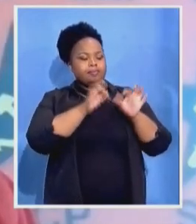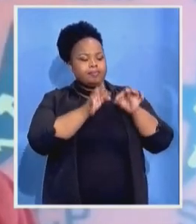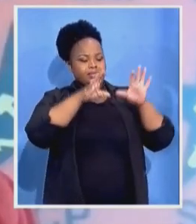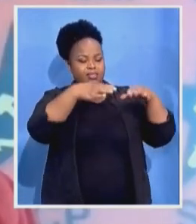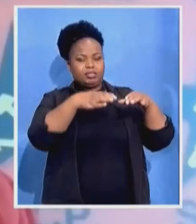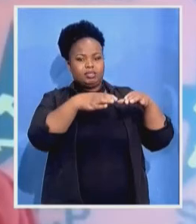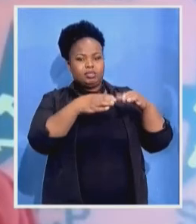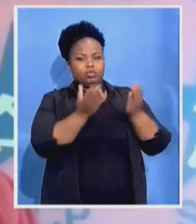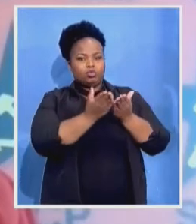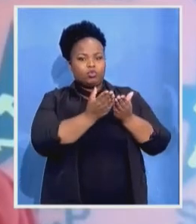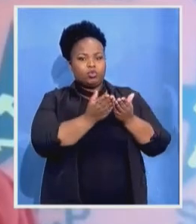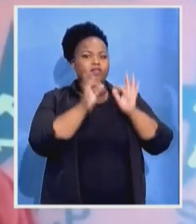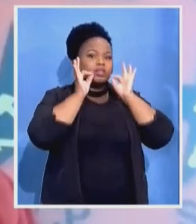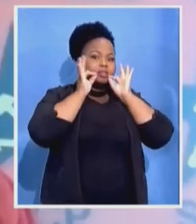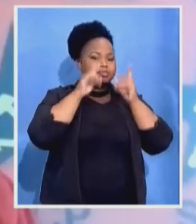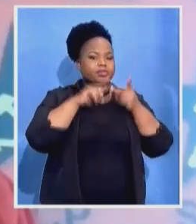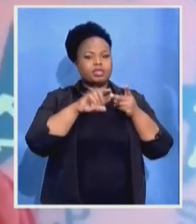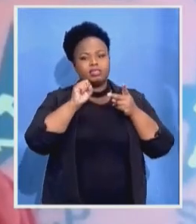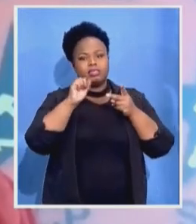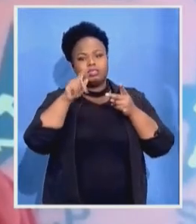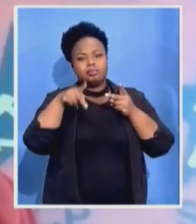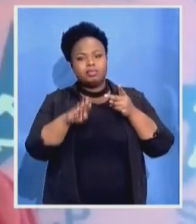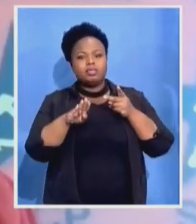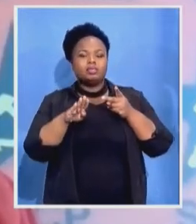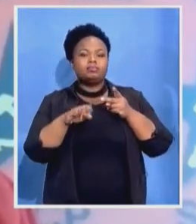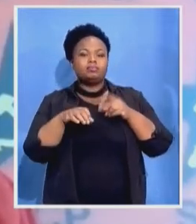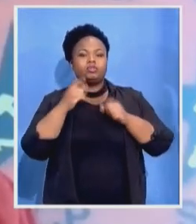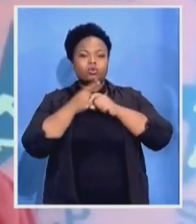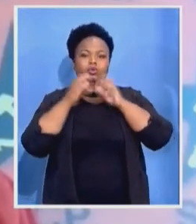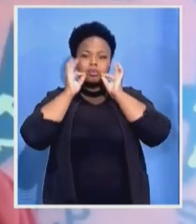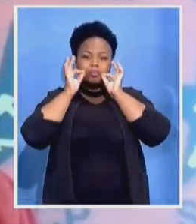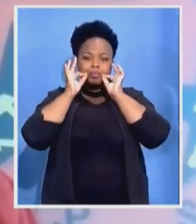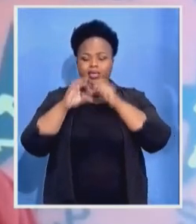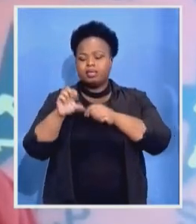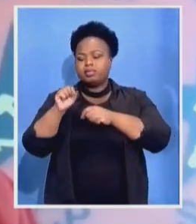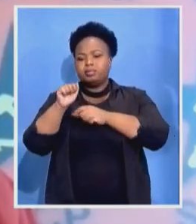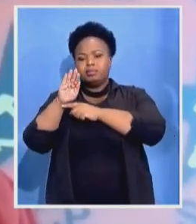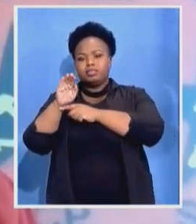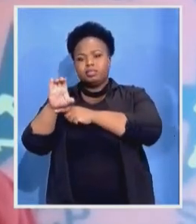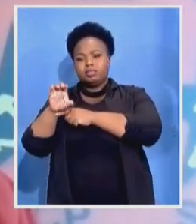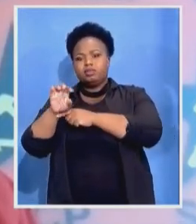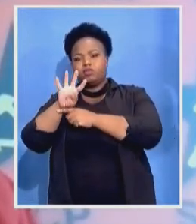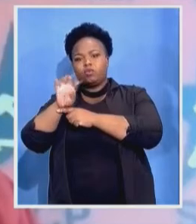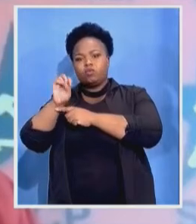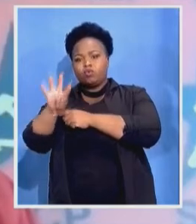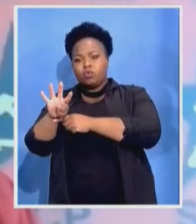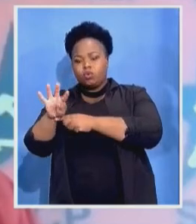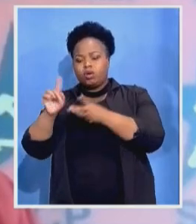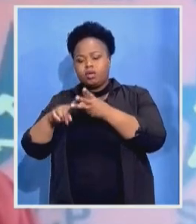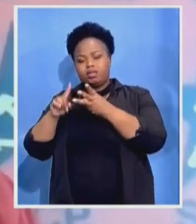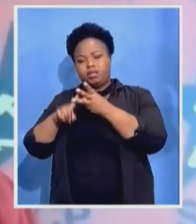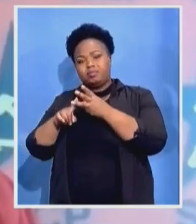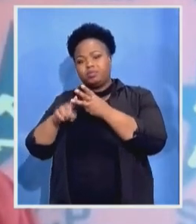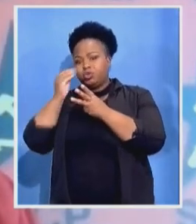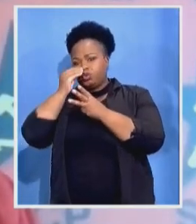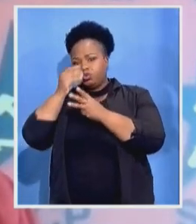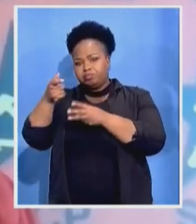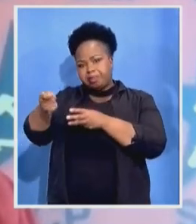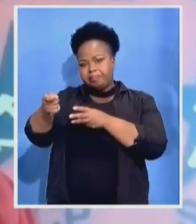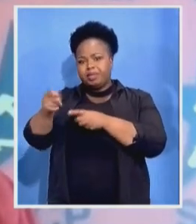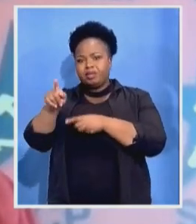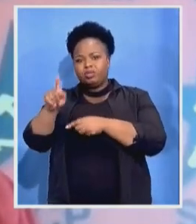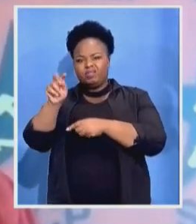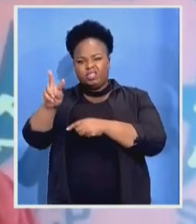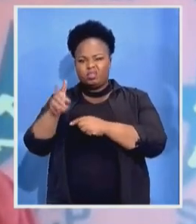on SABC 404 news channel. Let me check if there are any additions